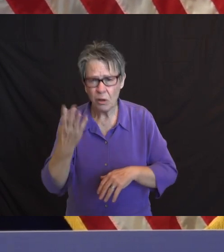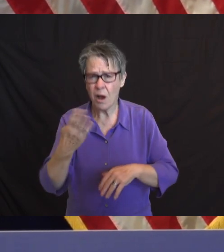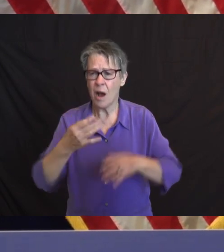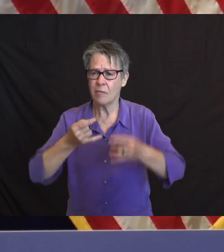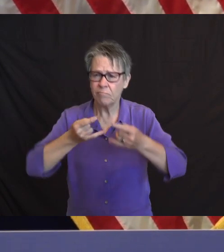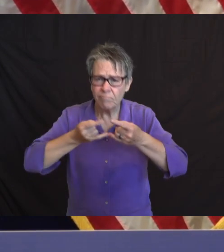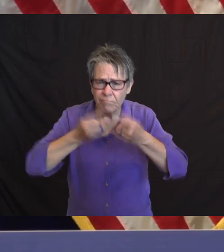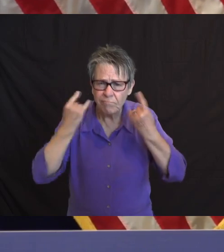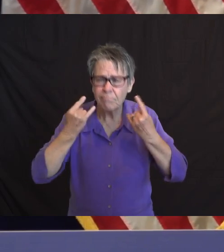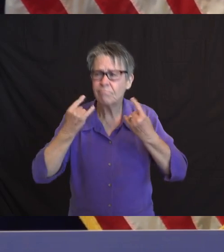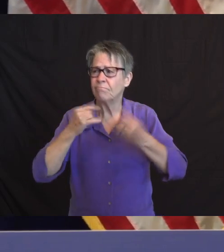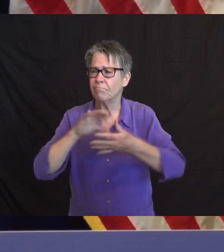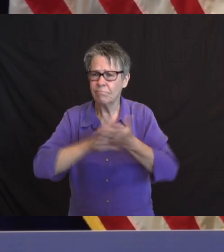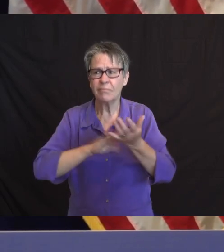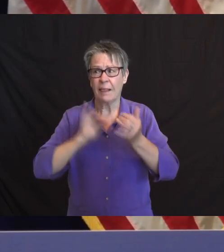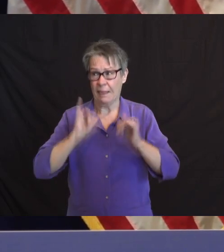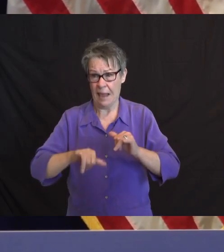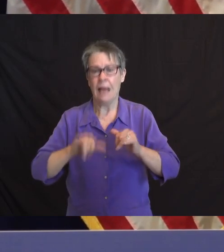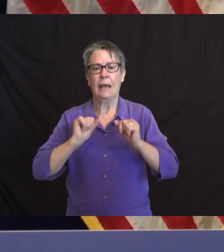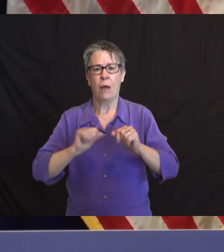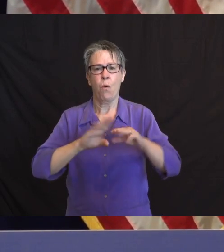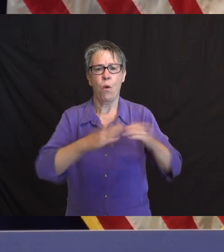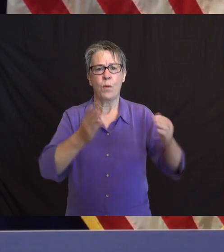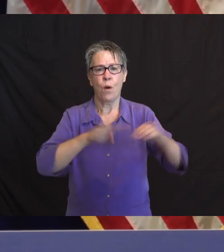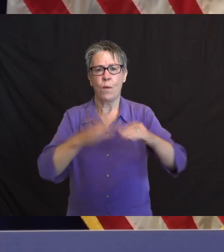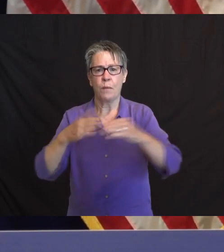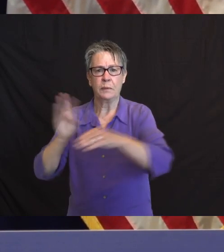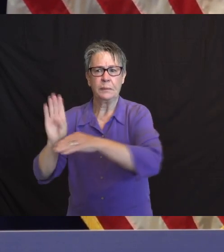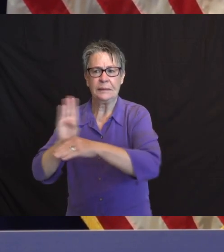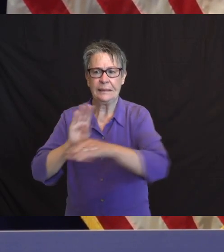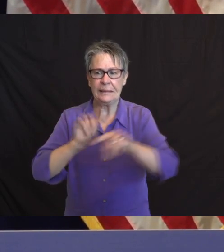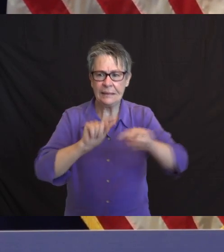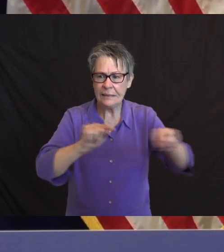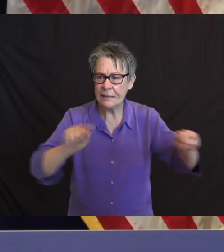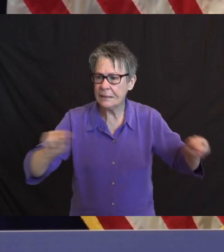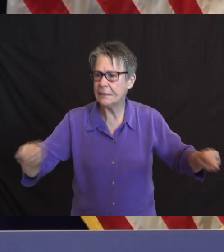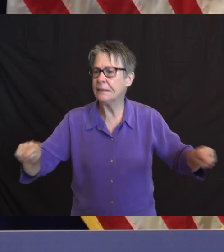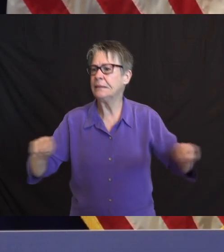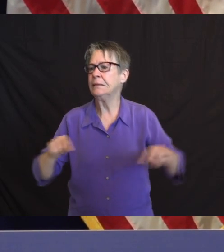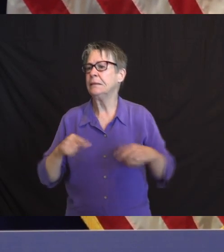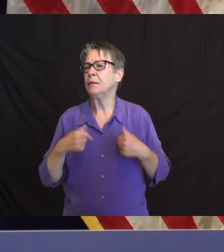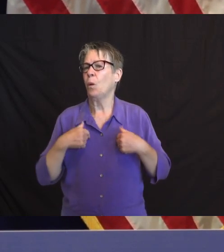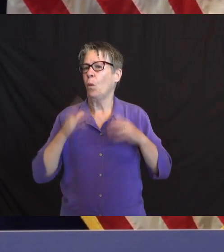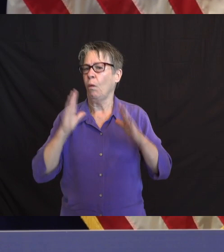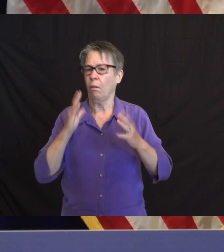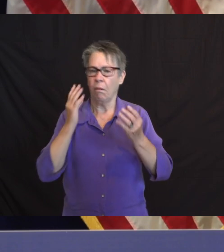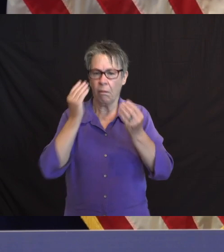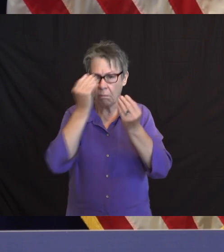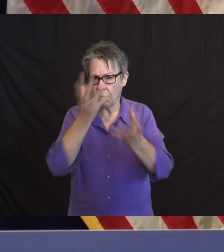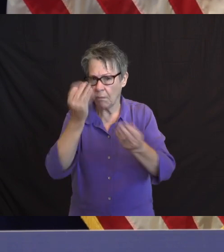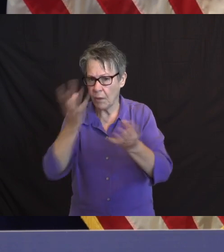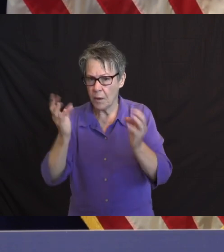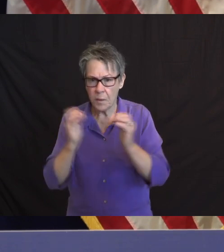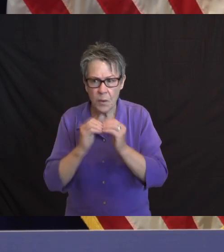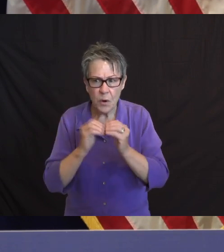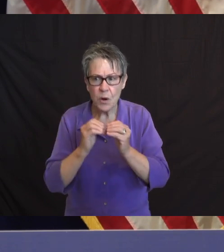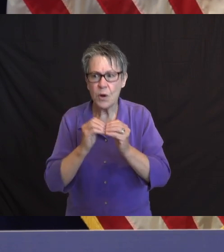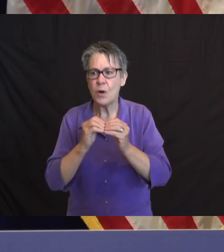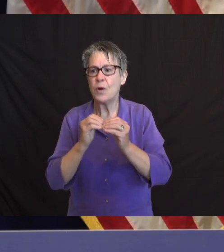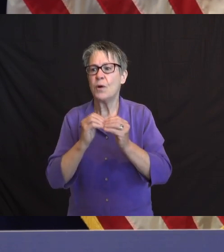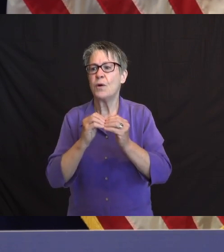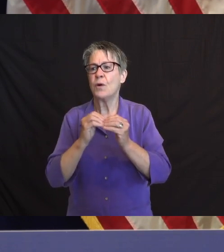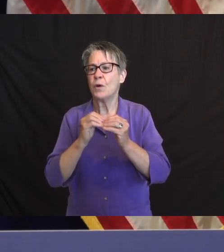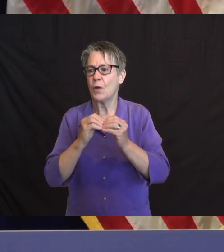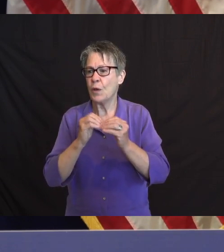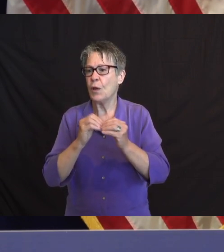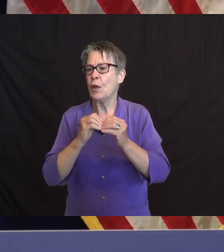heard today, and you'll hear tomorrow, and we're going to continue to get that. I got my reservation for a week from tonight, and very